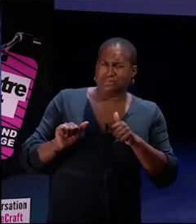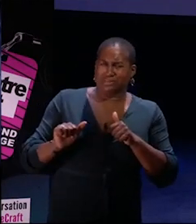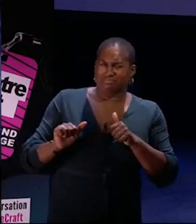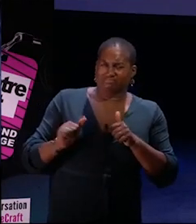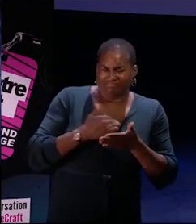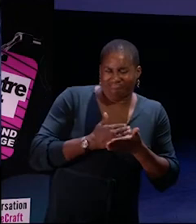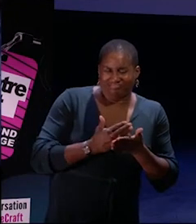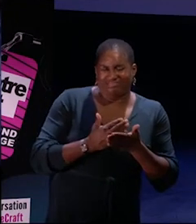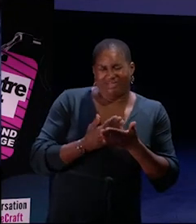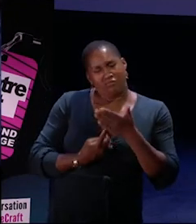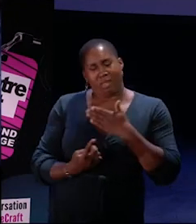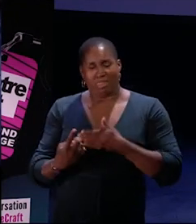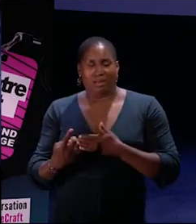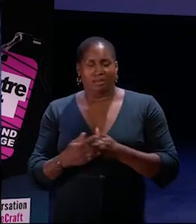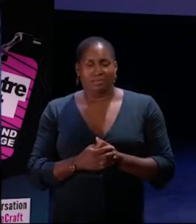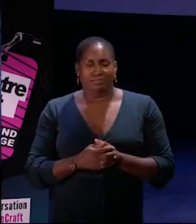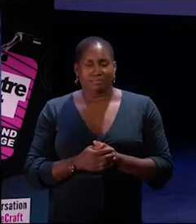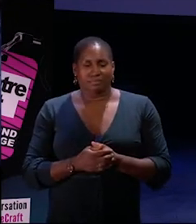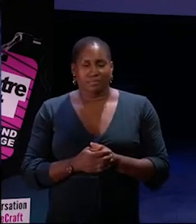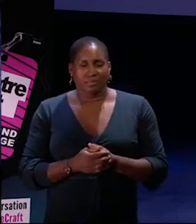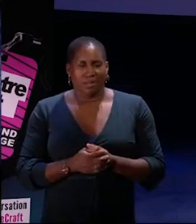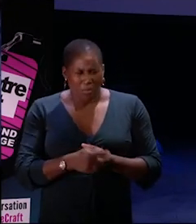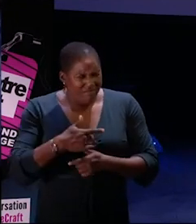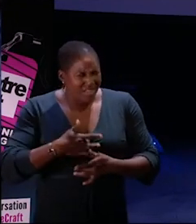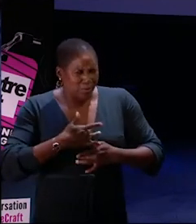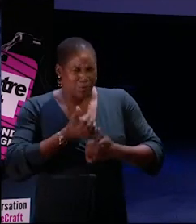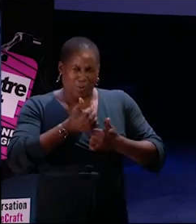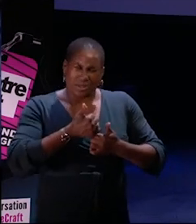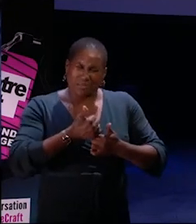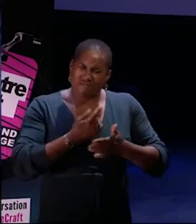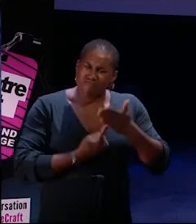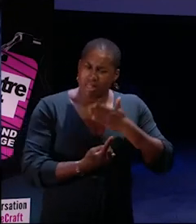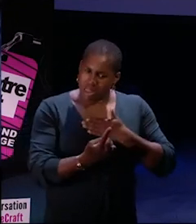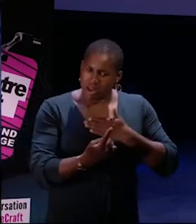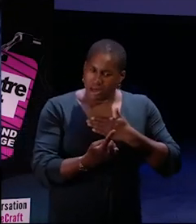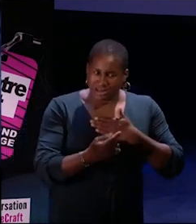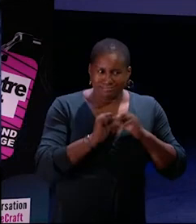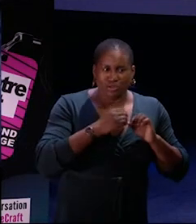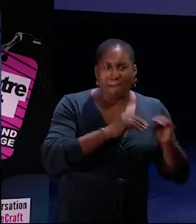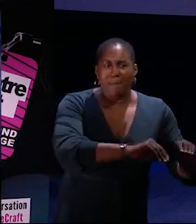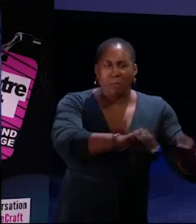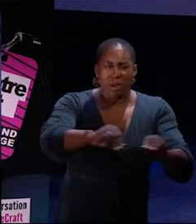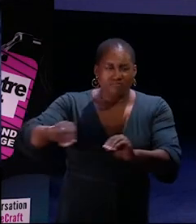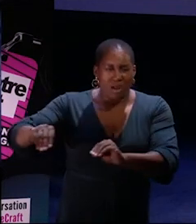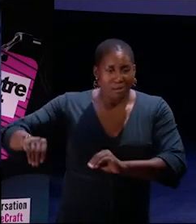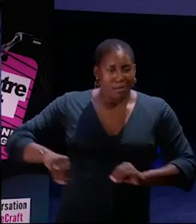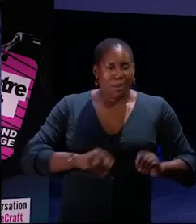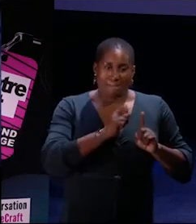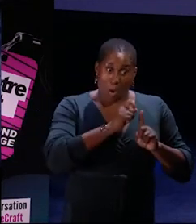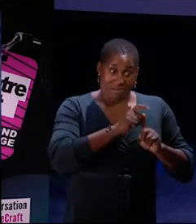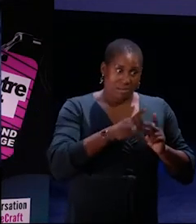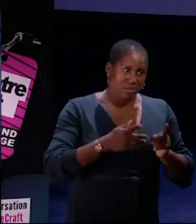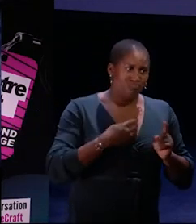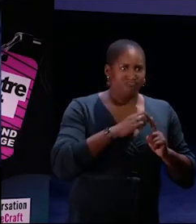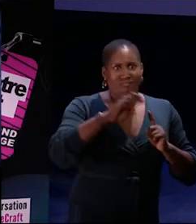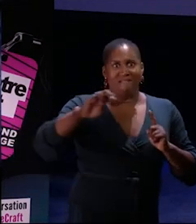to that that's really, really good about being a freelancer? So the opportunity to move around. Paulie, it sounds like you literally travel the